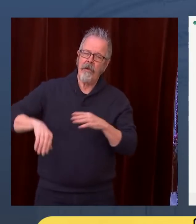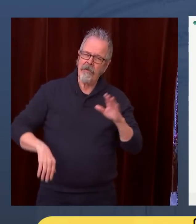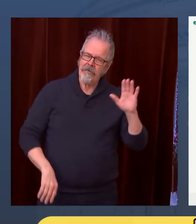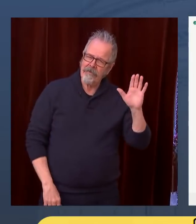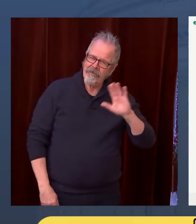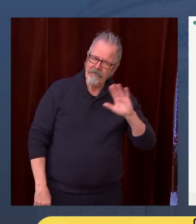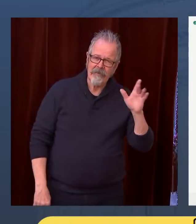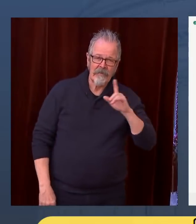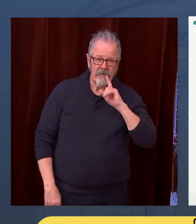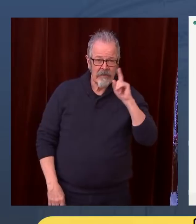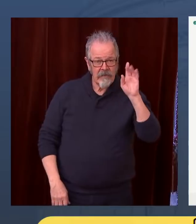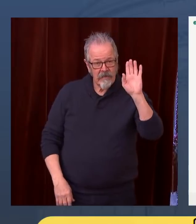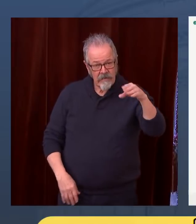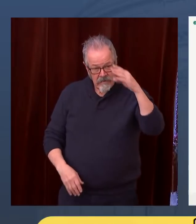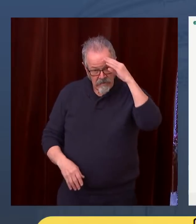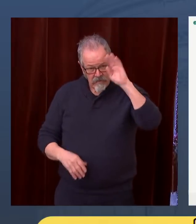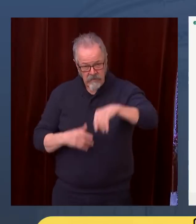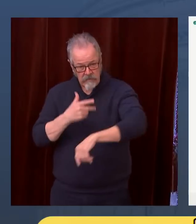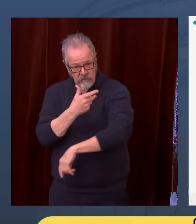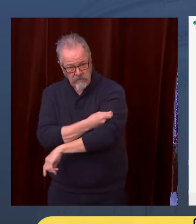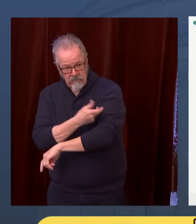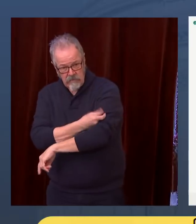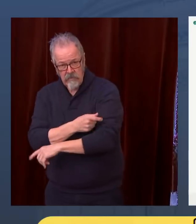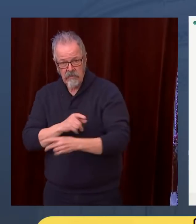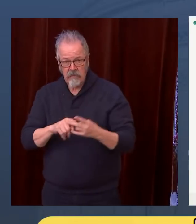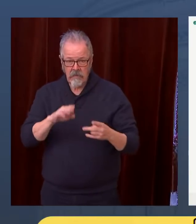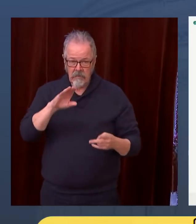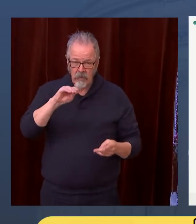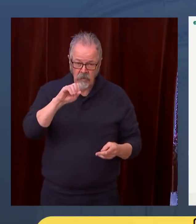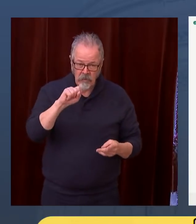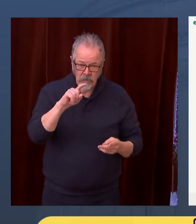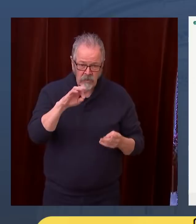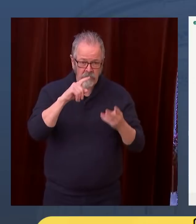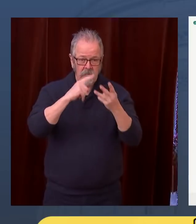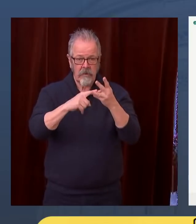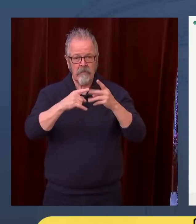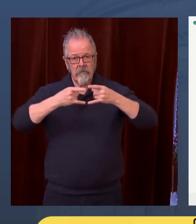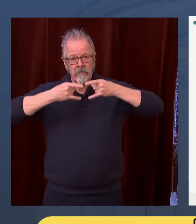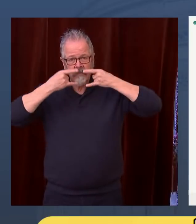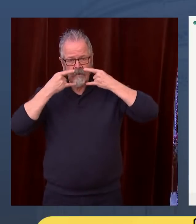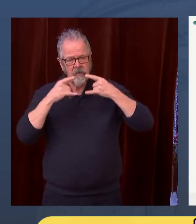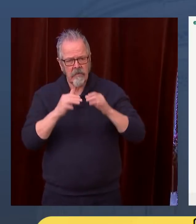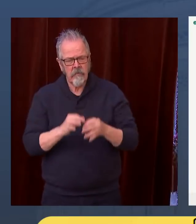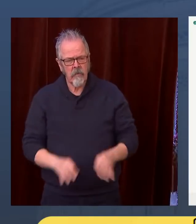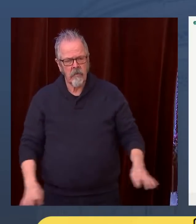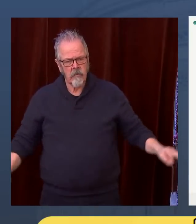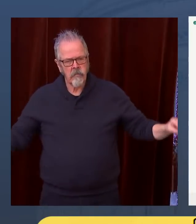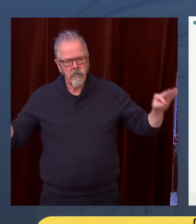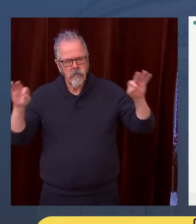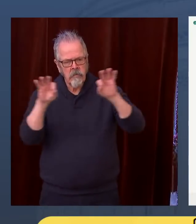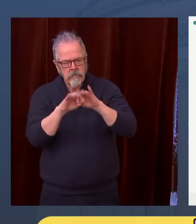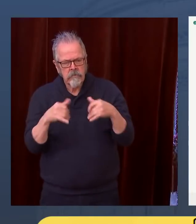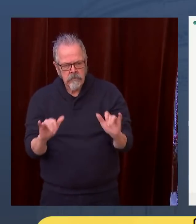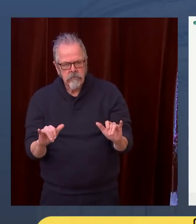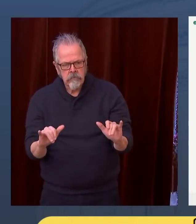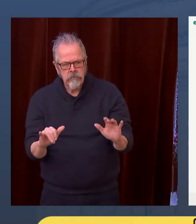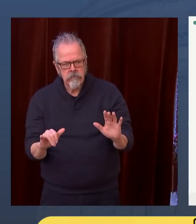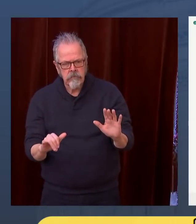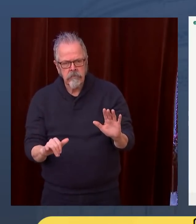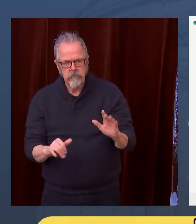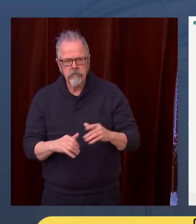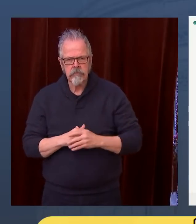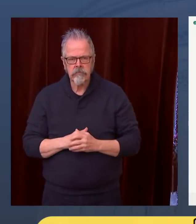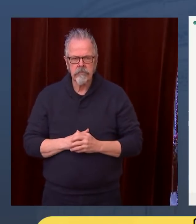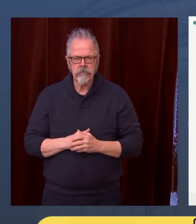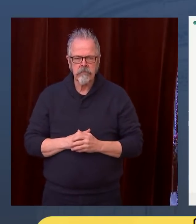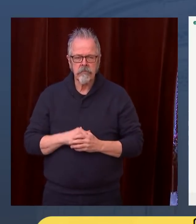vaccines, boosters, and even masking where necessary. So as the governor pointed out, that there are a few things that we need